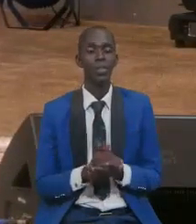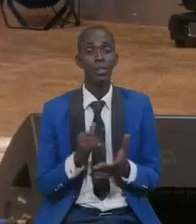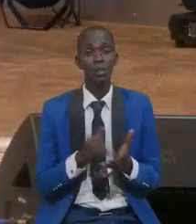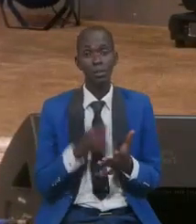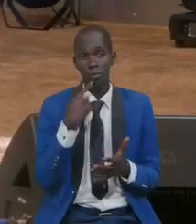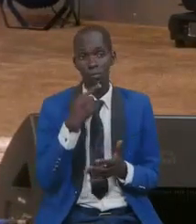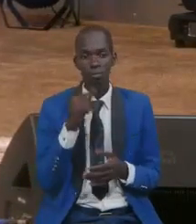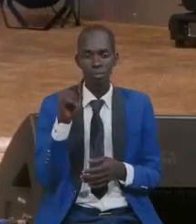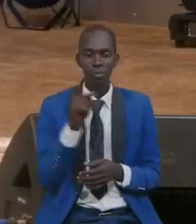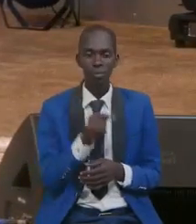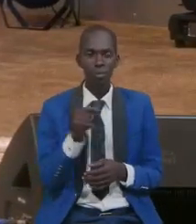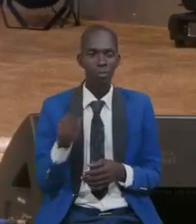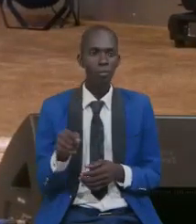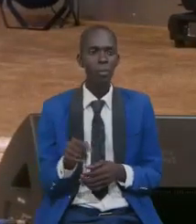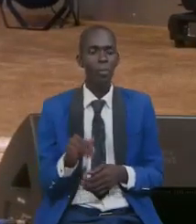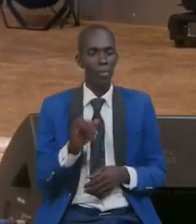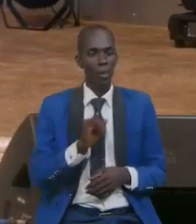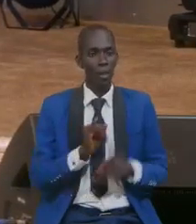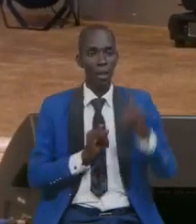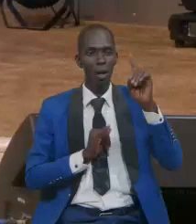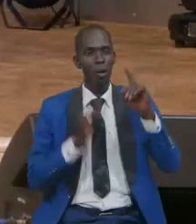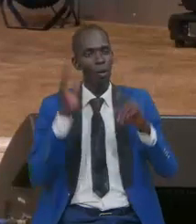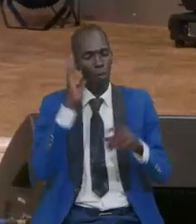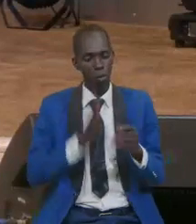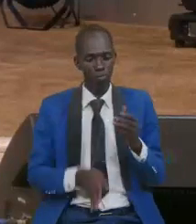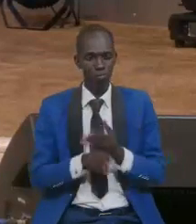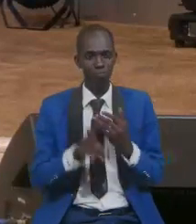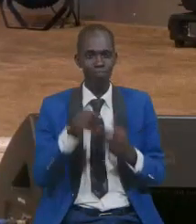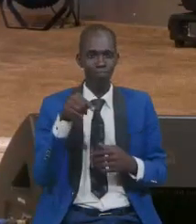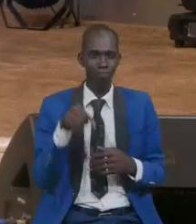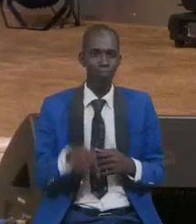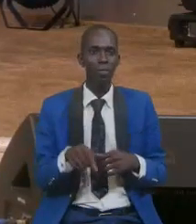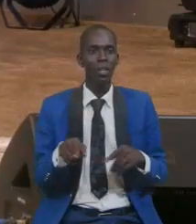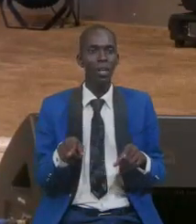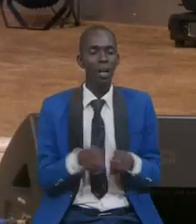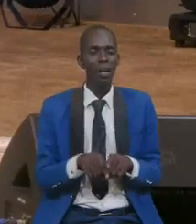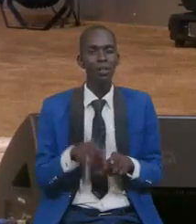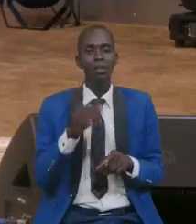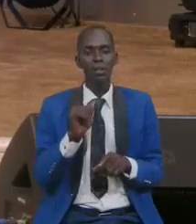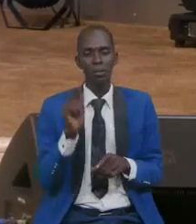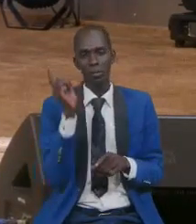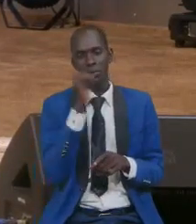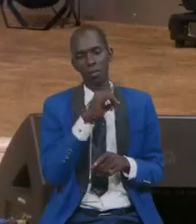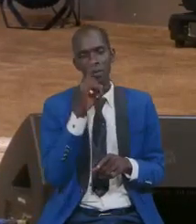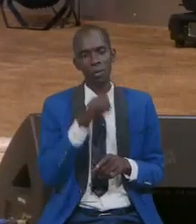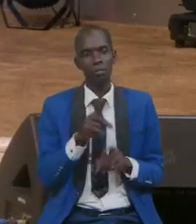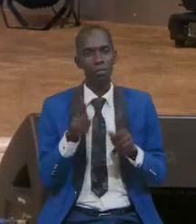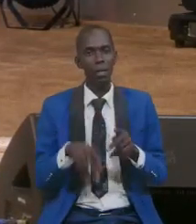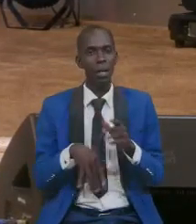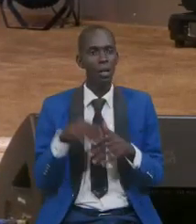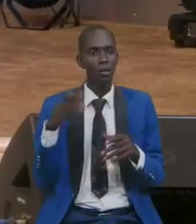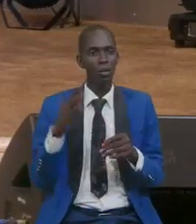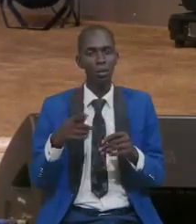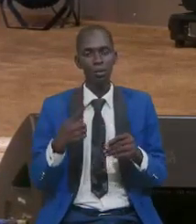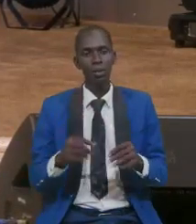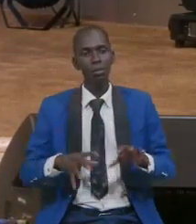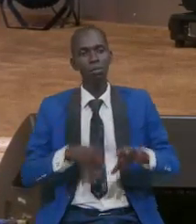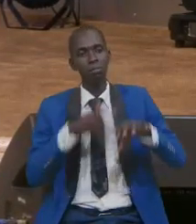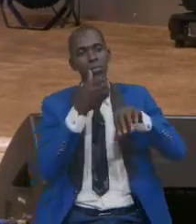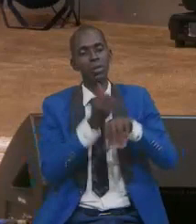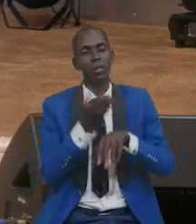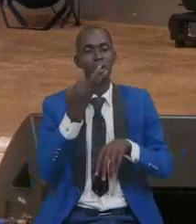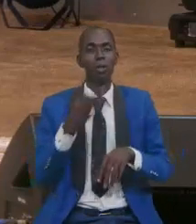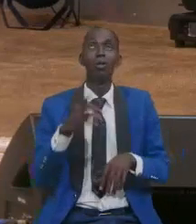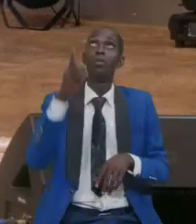says, therefore I will cast thee down as profane out of the mountain of